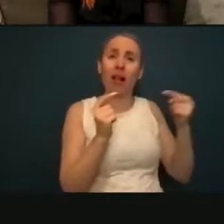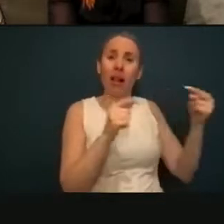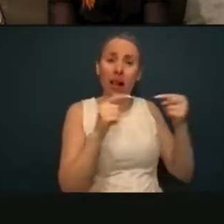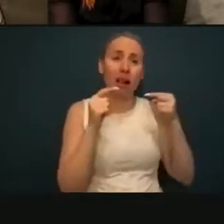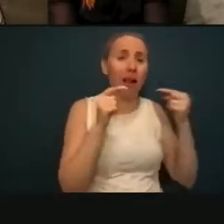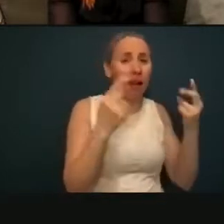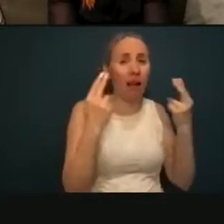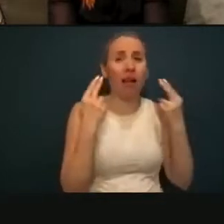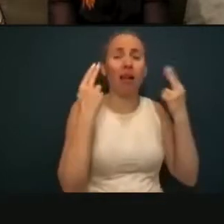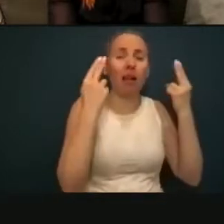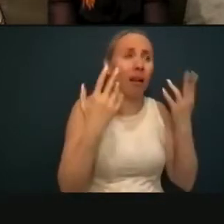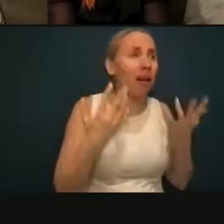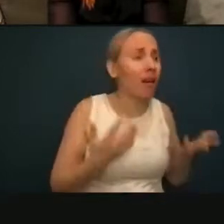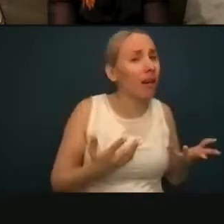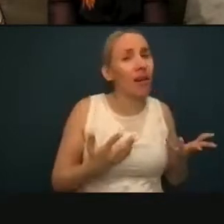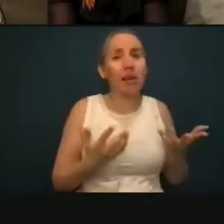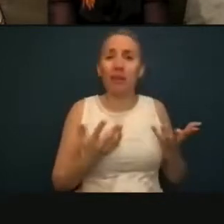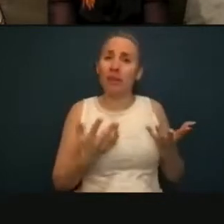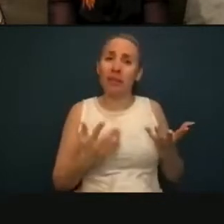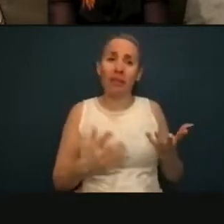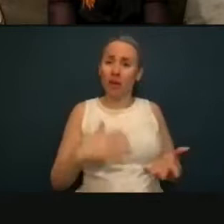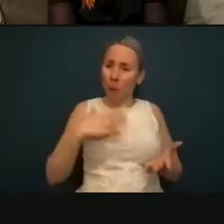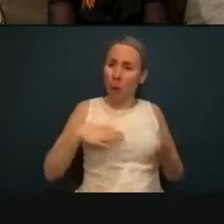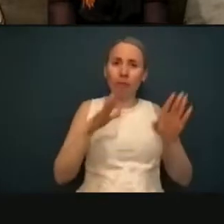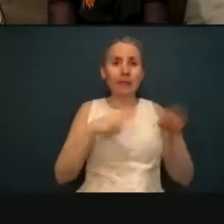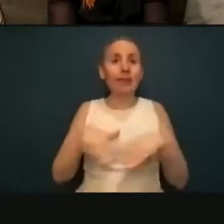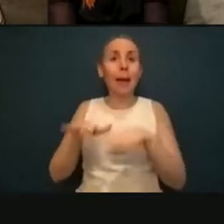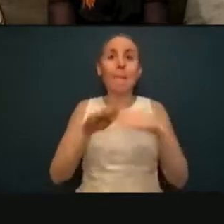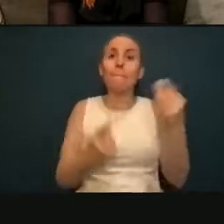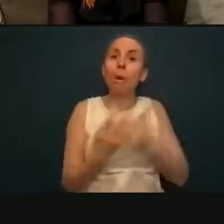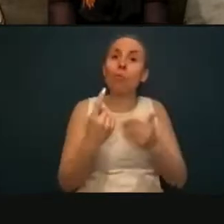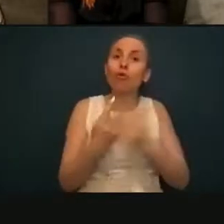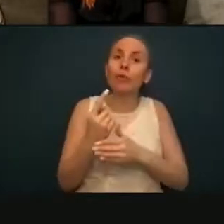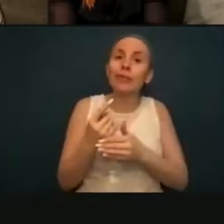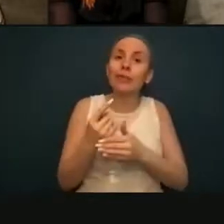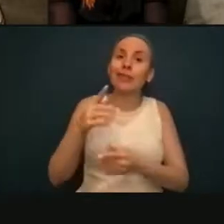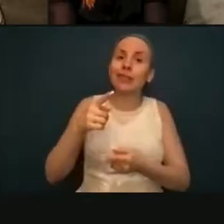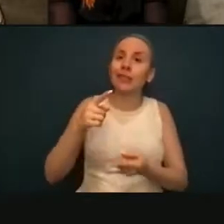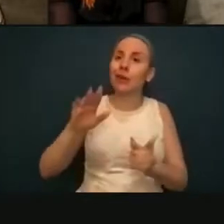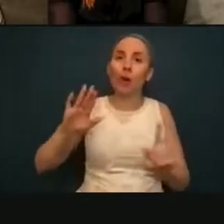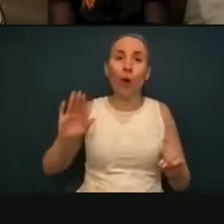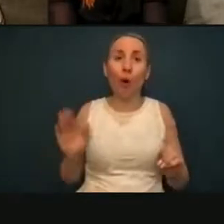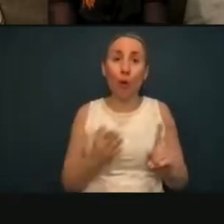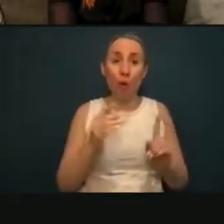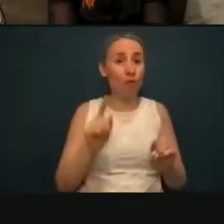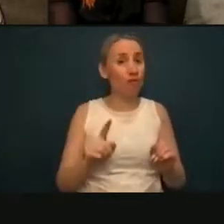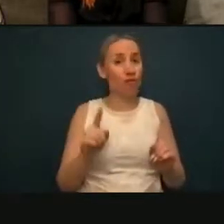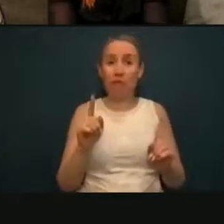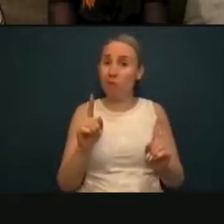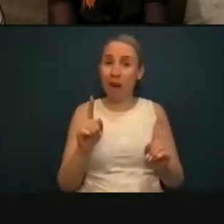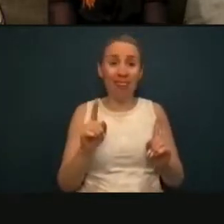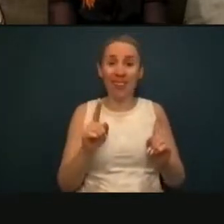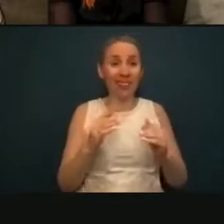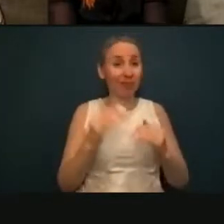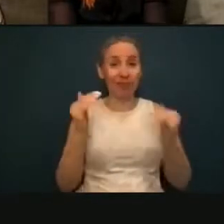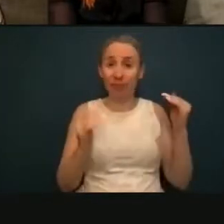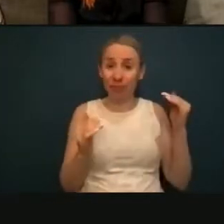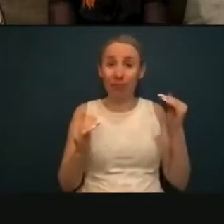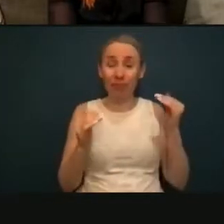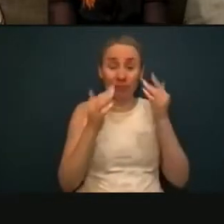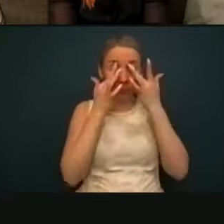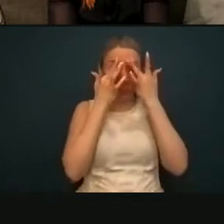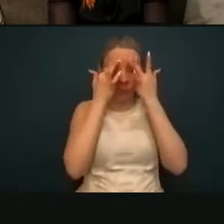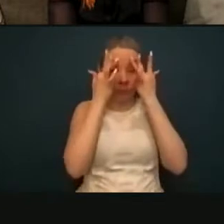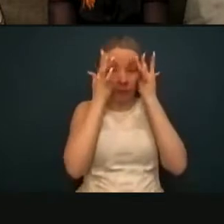opportunities as everyone else. But when you look at others around you, and specifically with some of the work I've been doing, I've been the